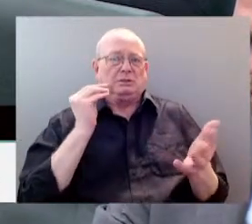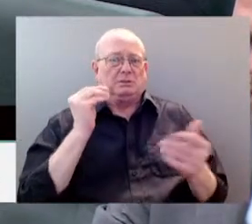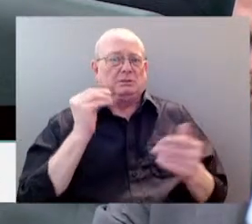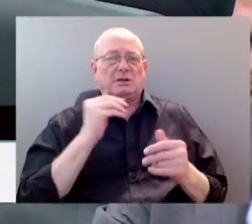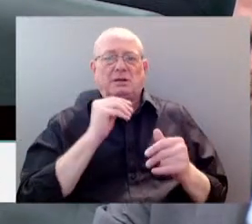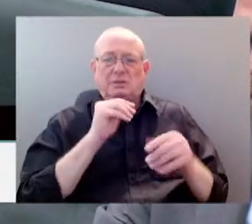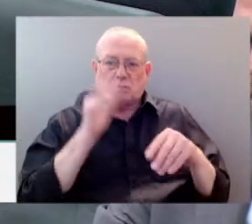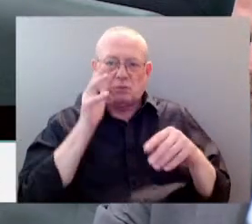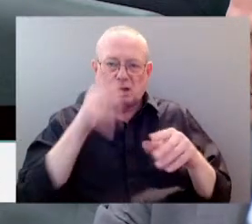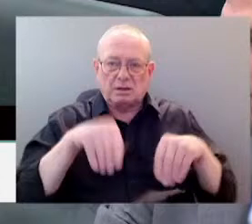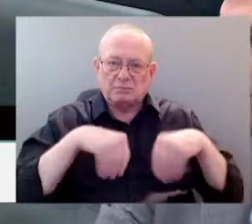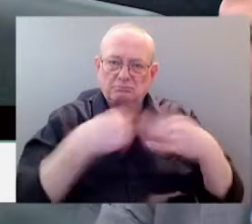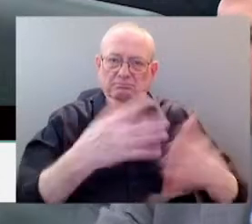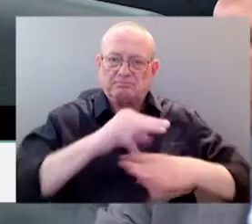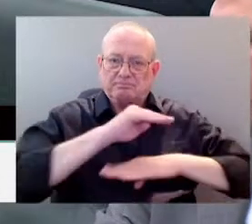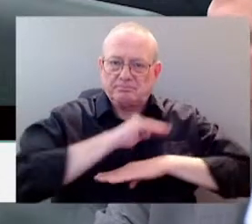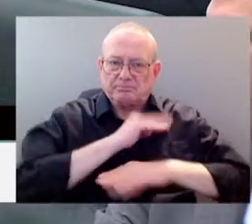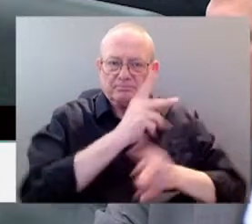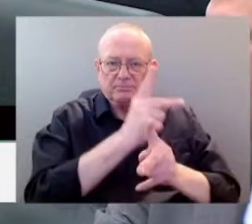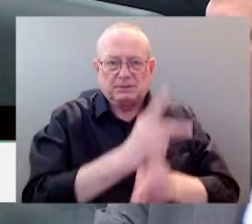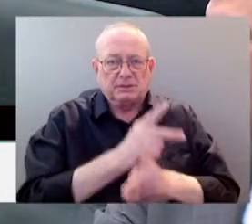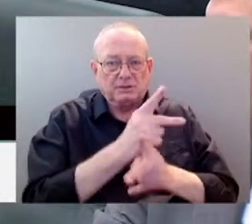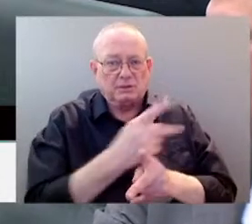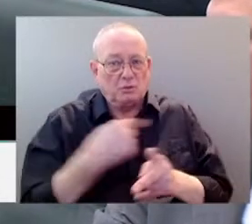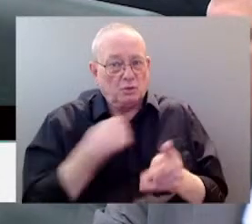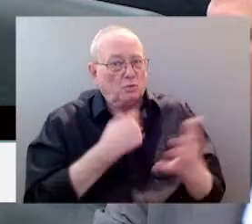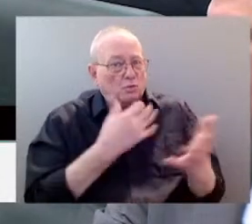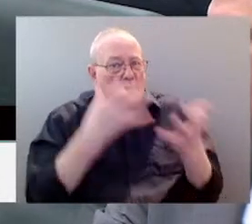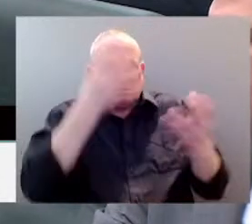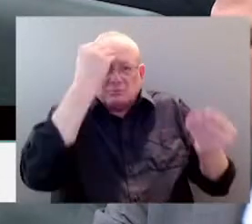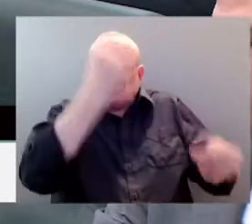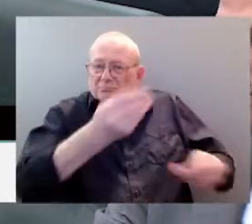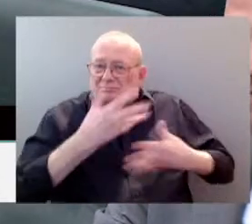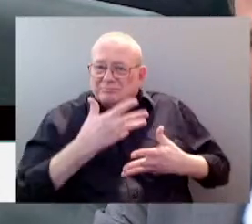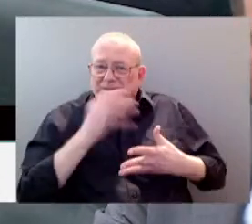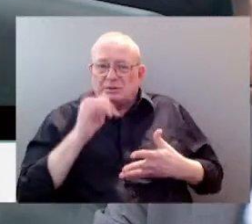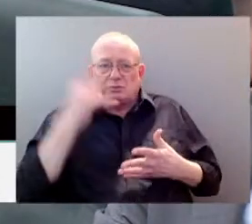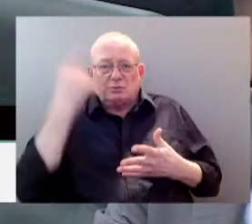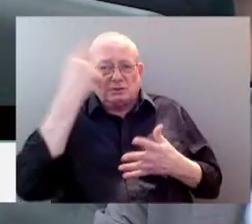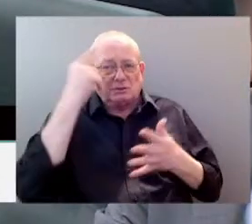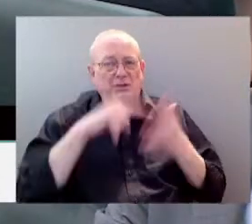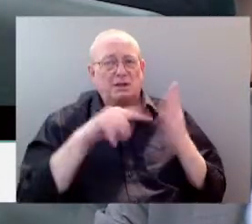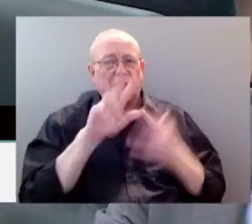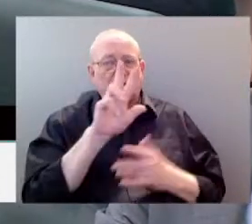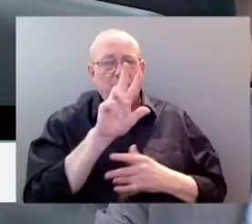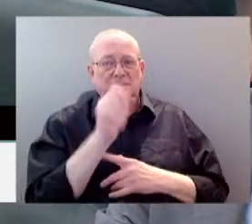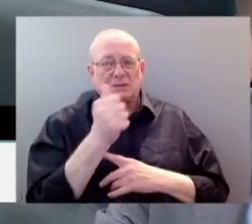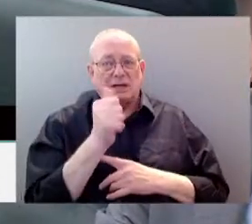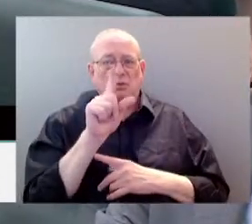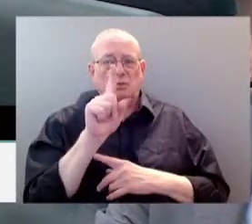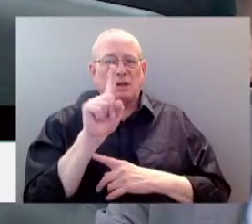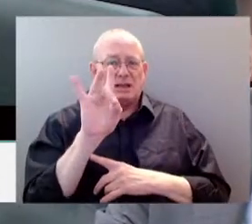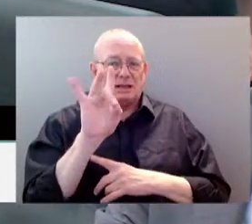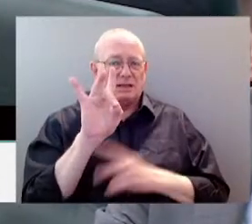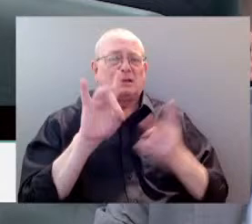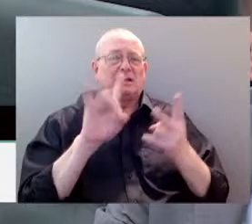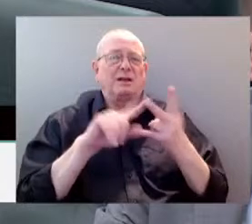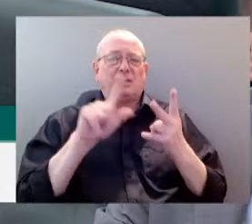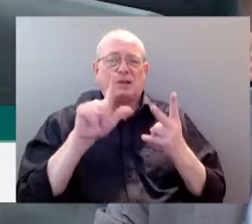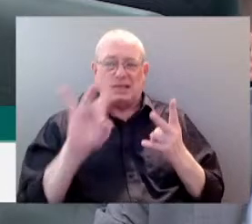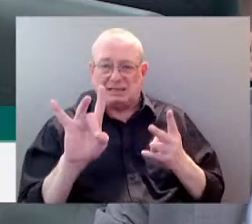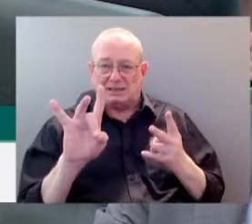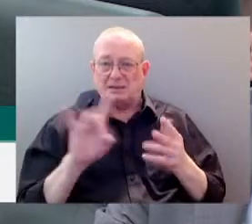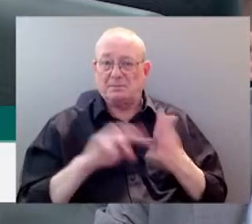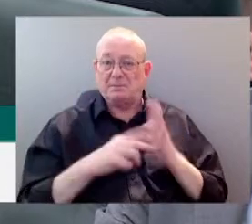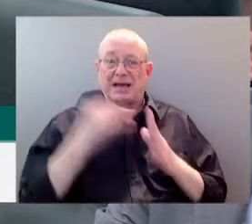last week I gave the number out for 3101 1818 to make sure that anybody makes us aware in event that we have to do another